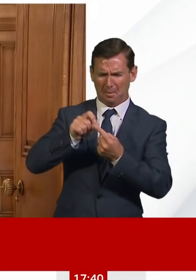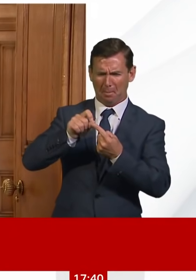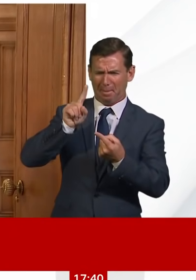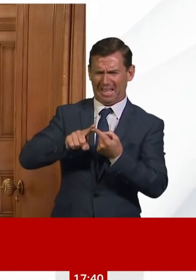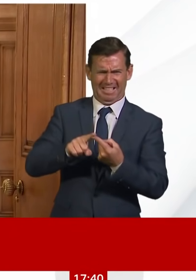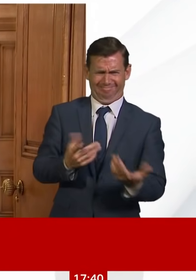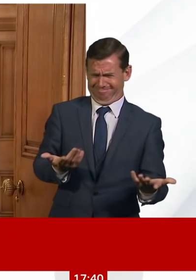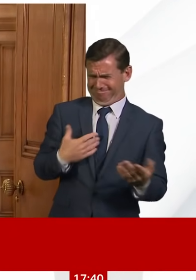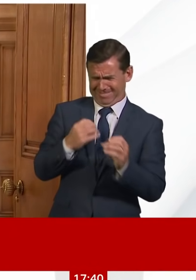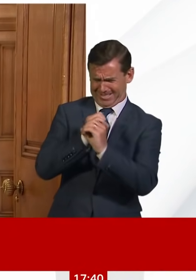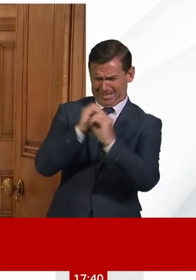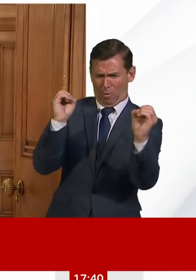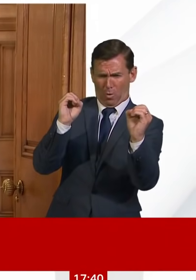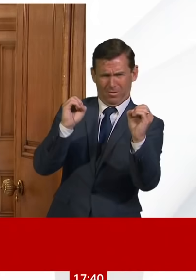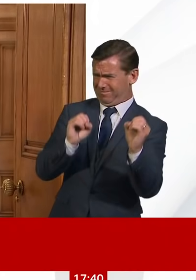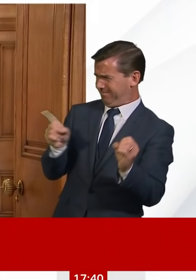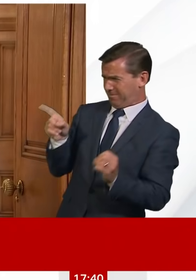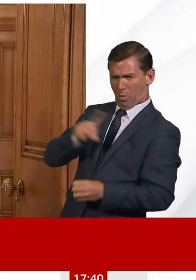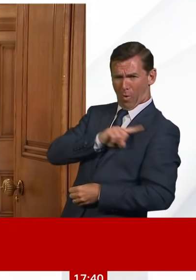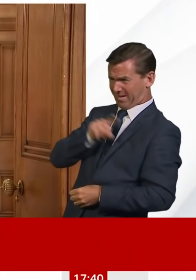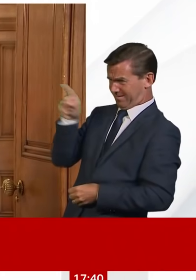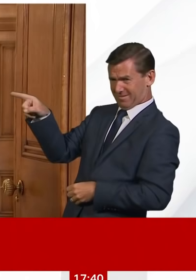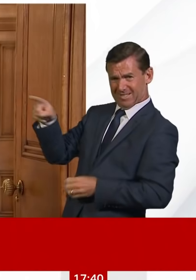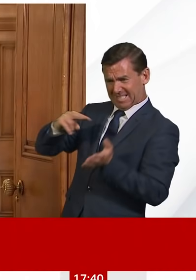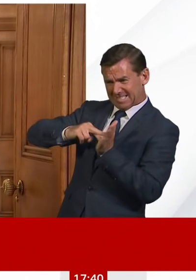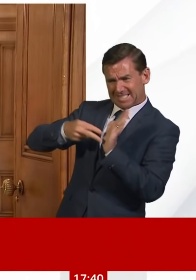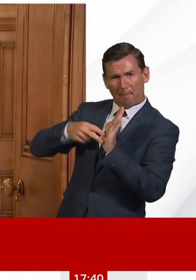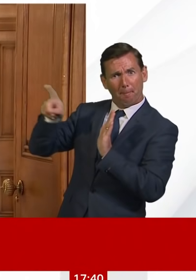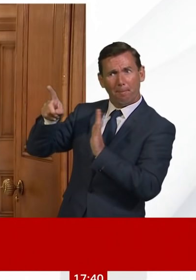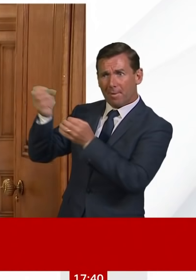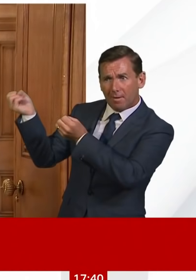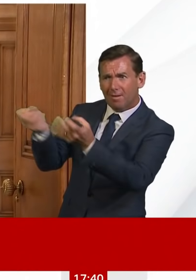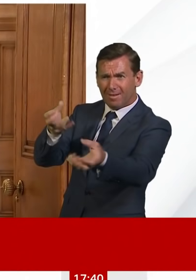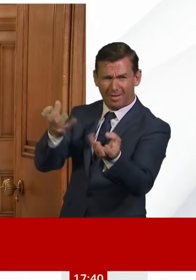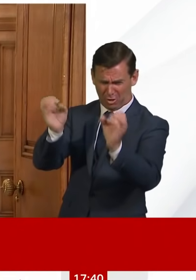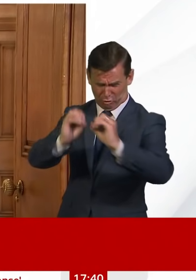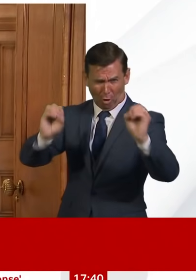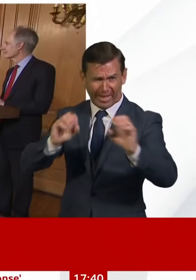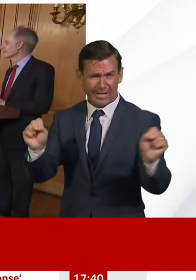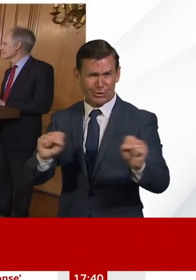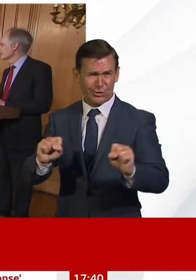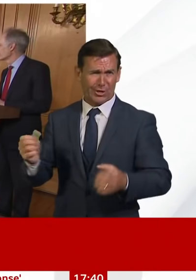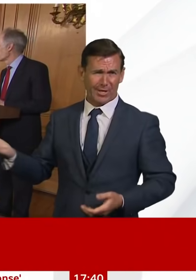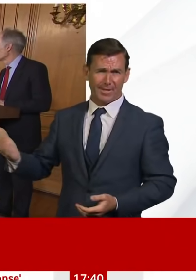is zero. There's no impact at all because the scheme has not yet made anything available. John,